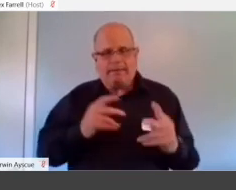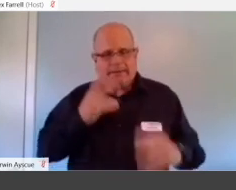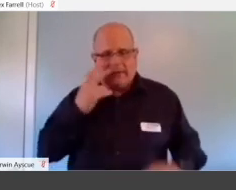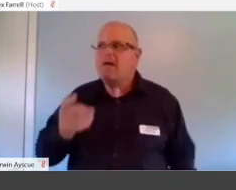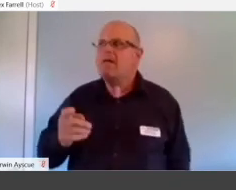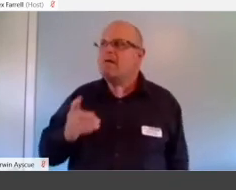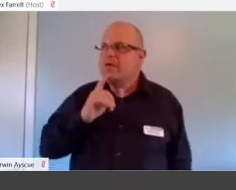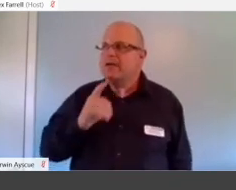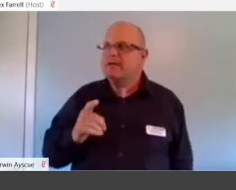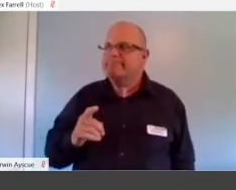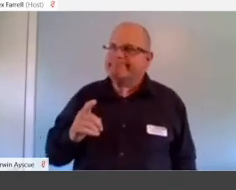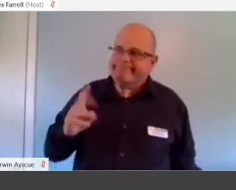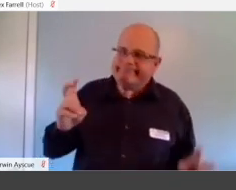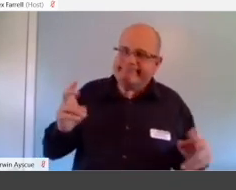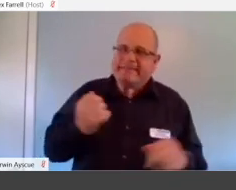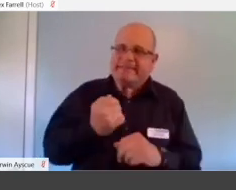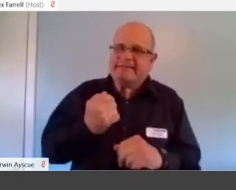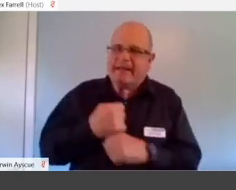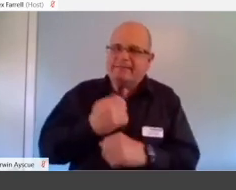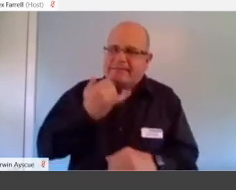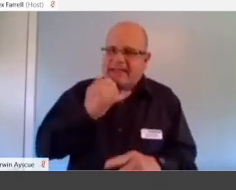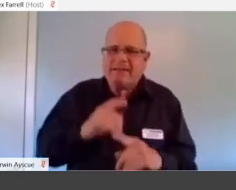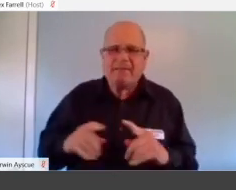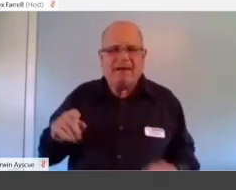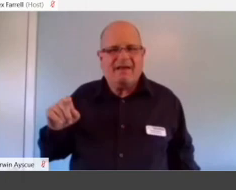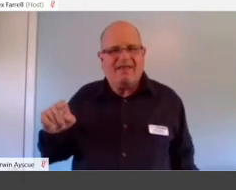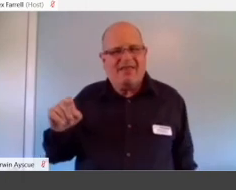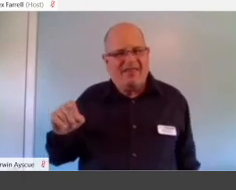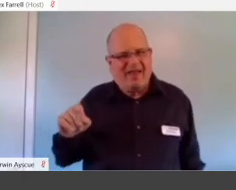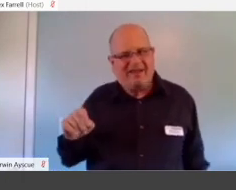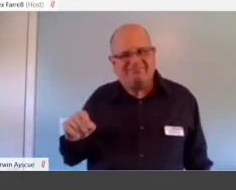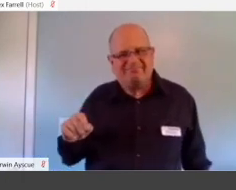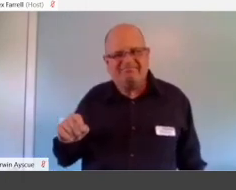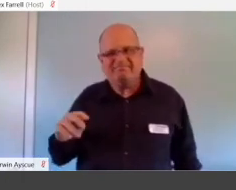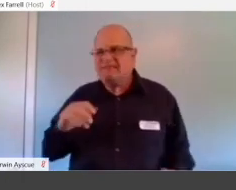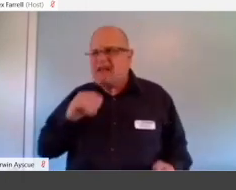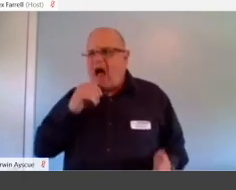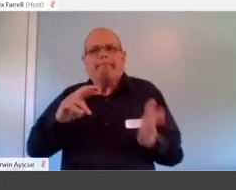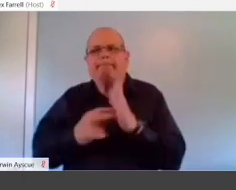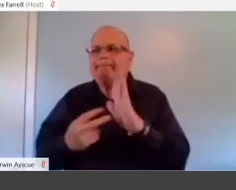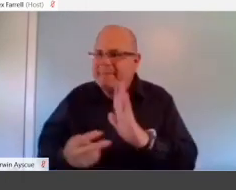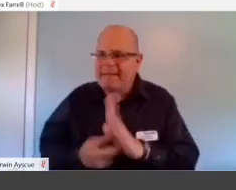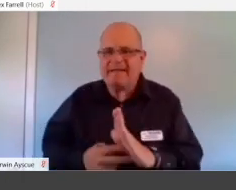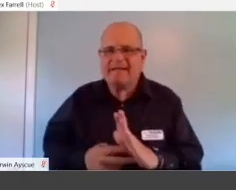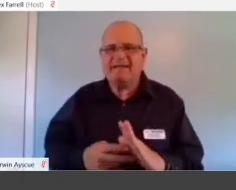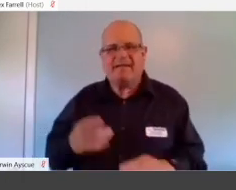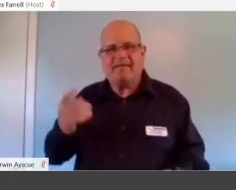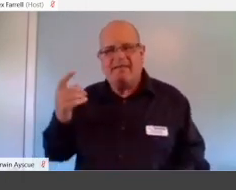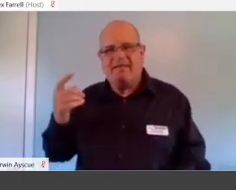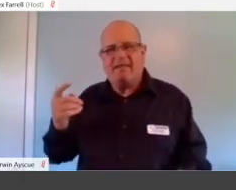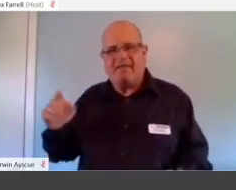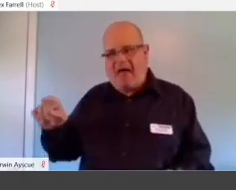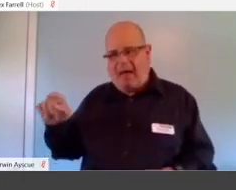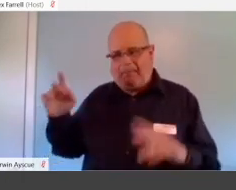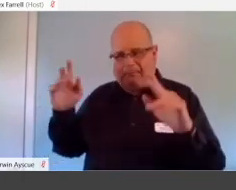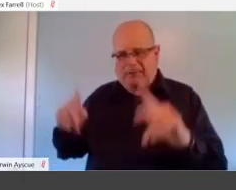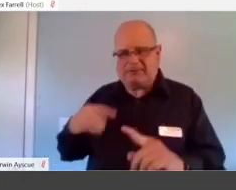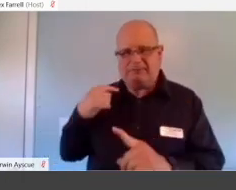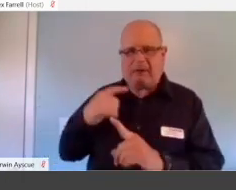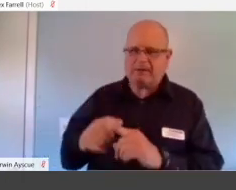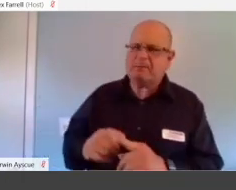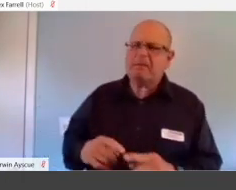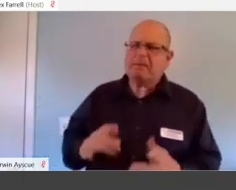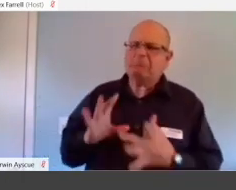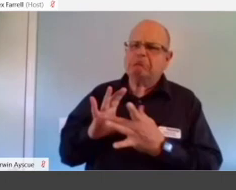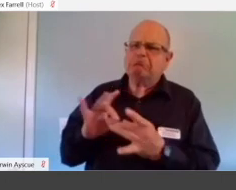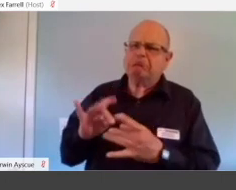messed up, but I think they're, I'm going to assume positive intent about them. I know that they want to do better. Maybe I will share this resource with